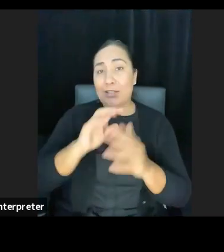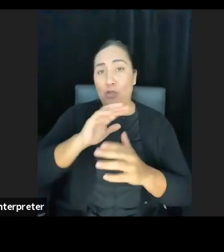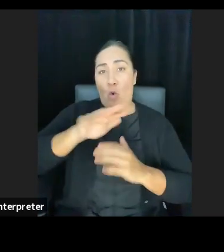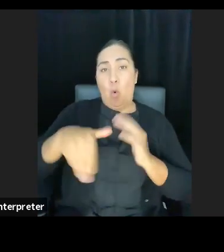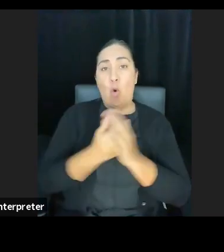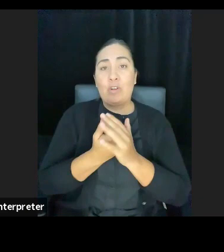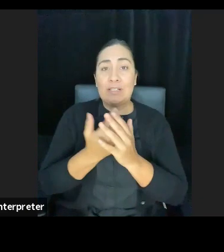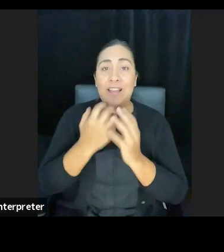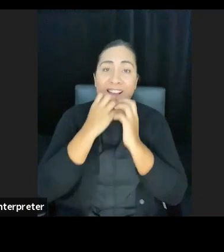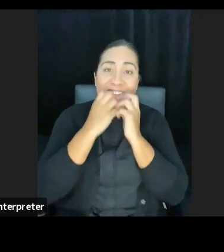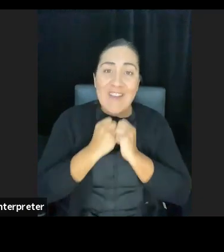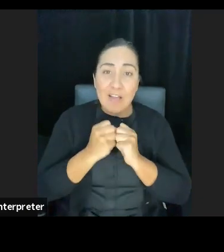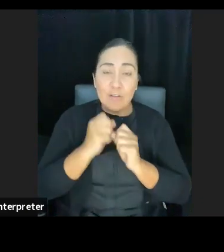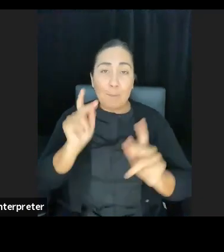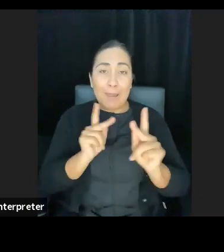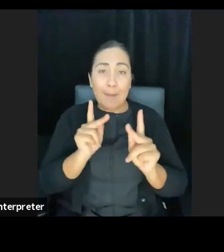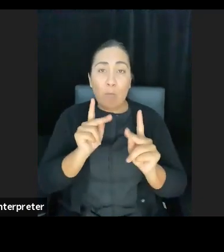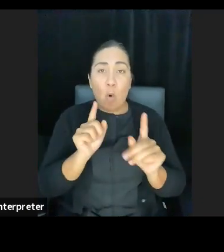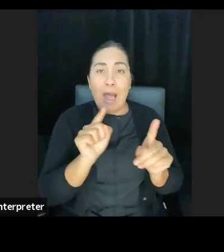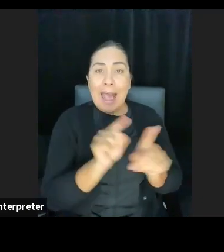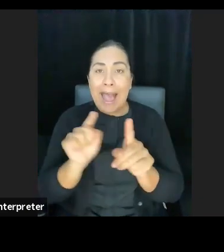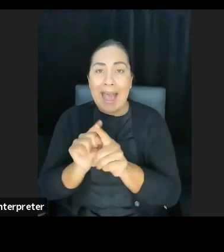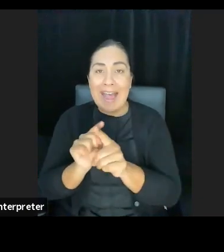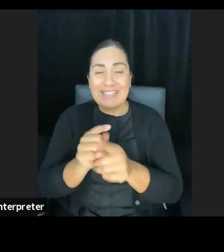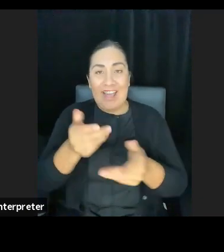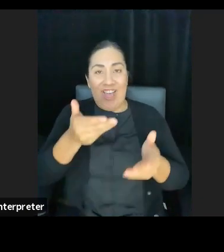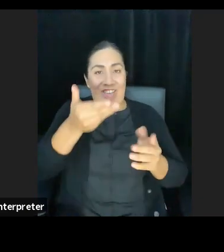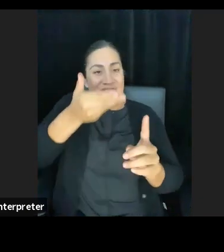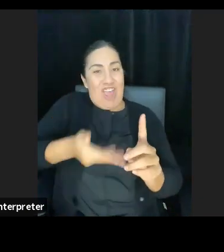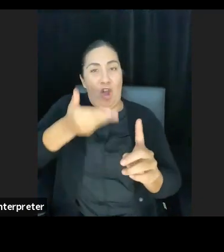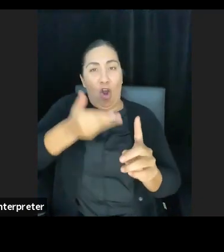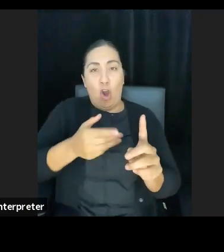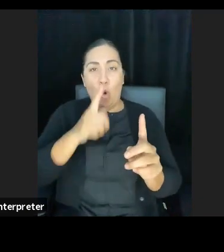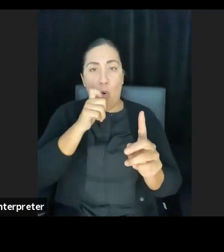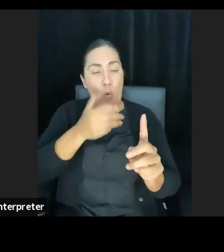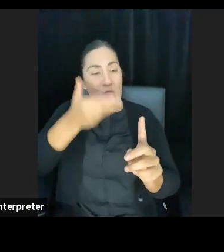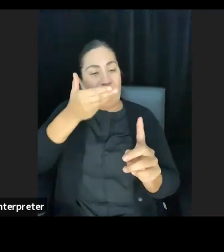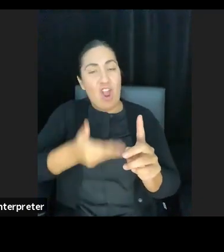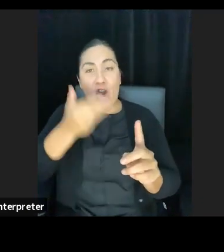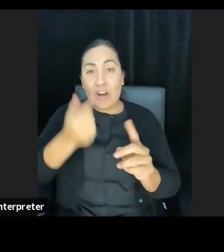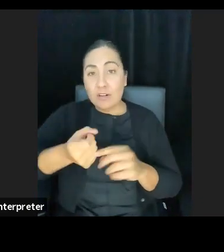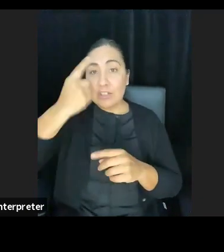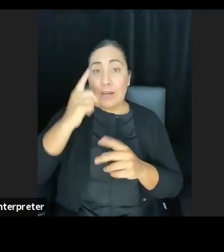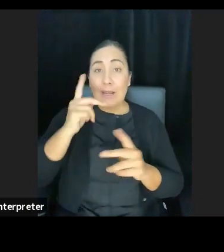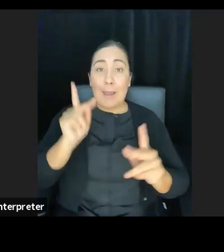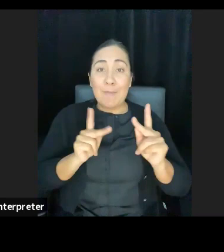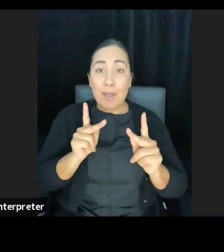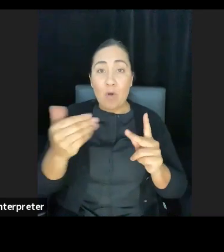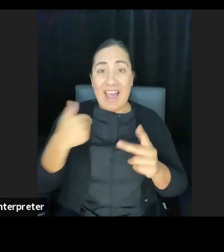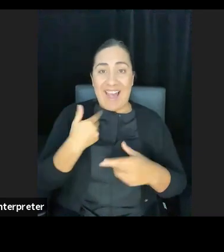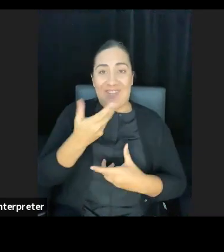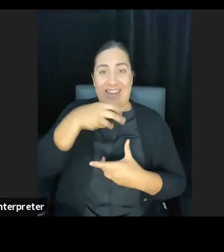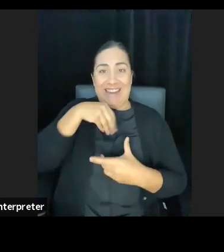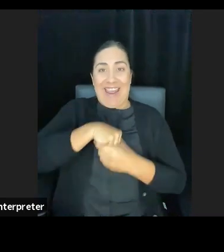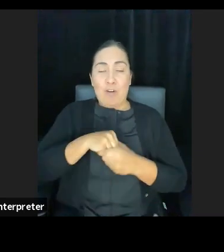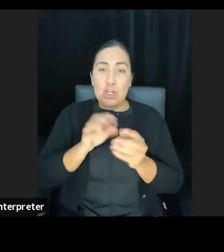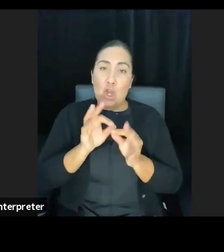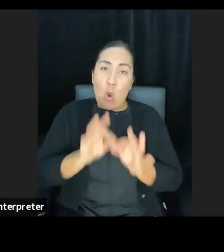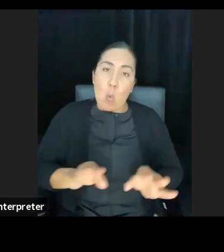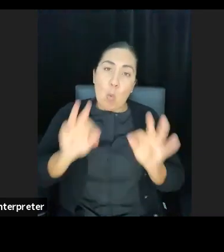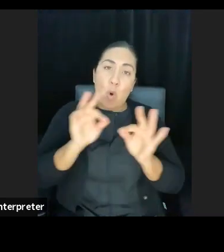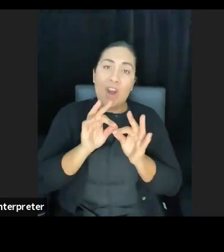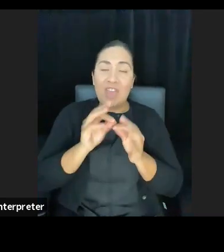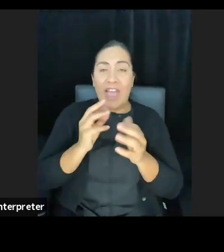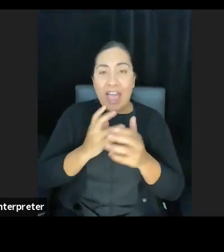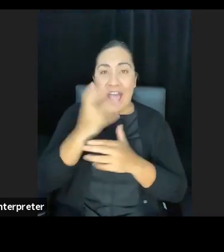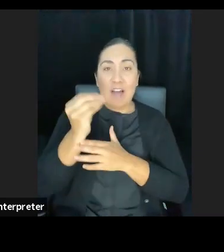people as they are, for who they are, and understanding that people have inherent worth outside of capitalist notions